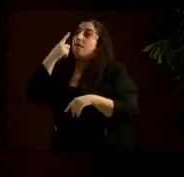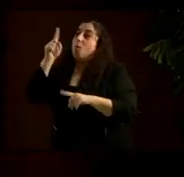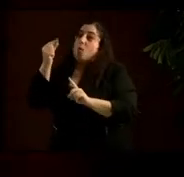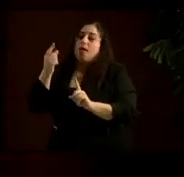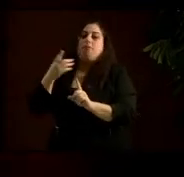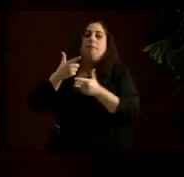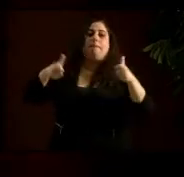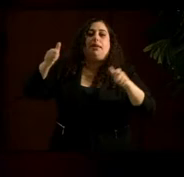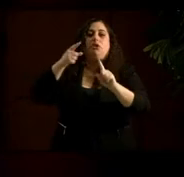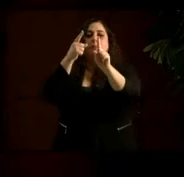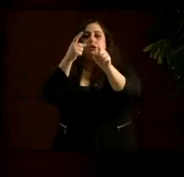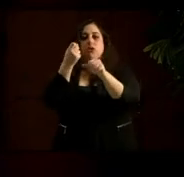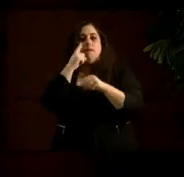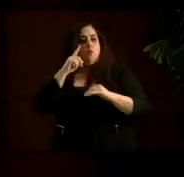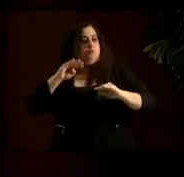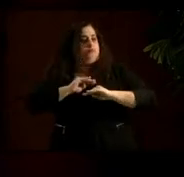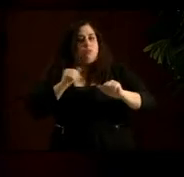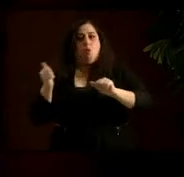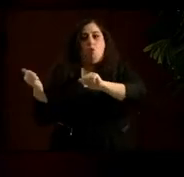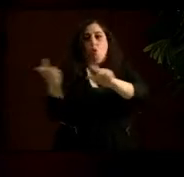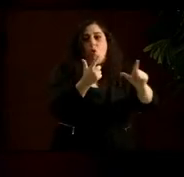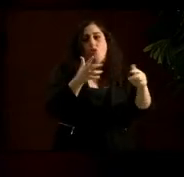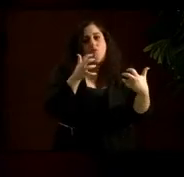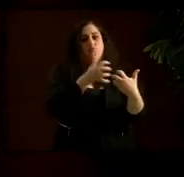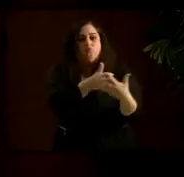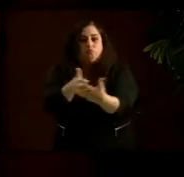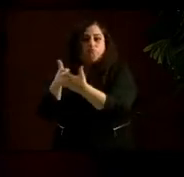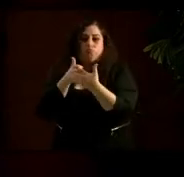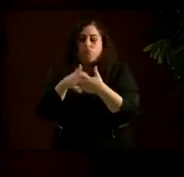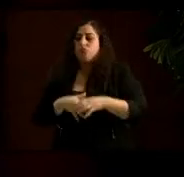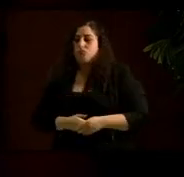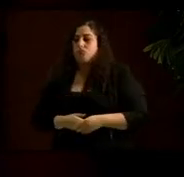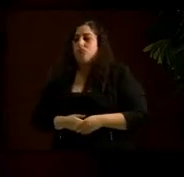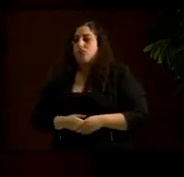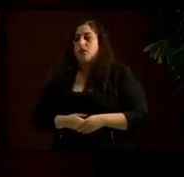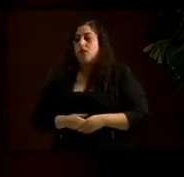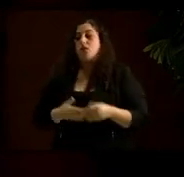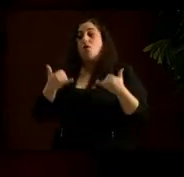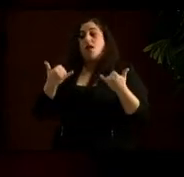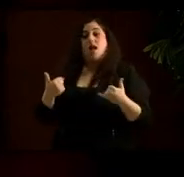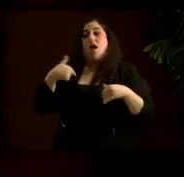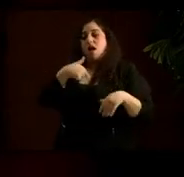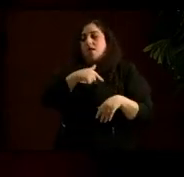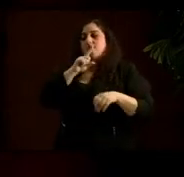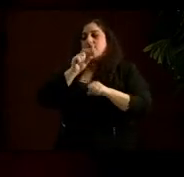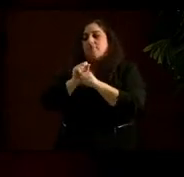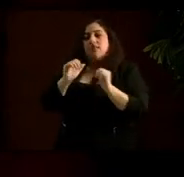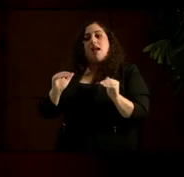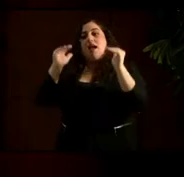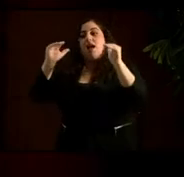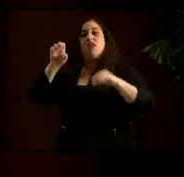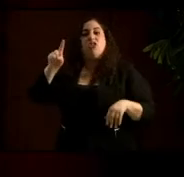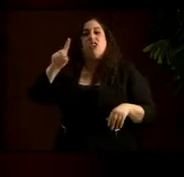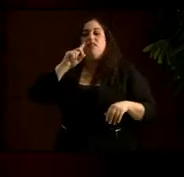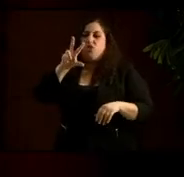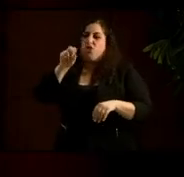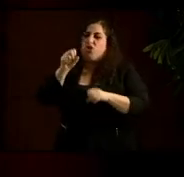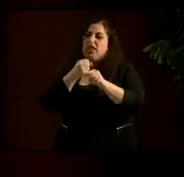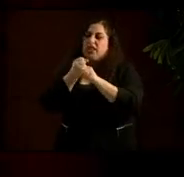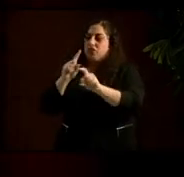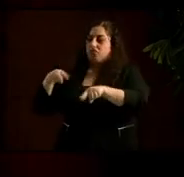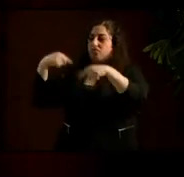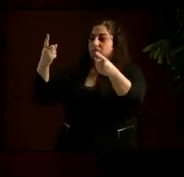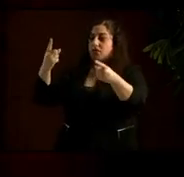ourselves. I've been in higher education for over 30 years. We've all seen universities obsess over ratings,